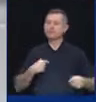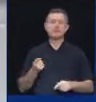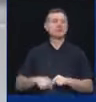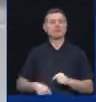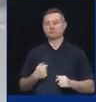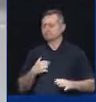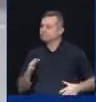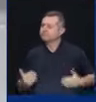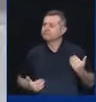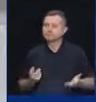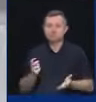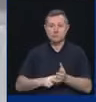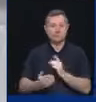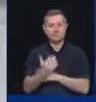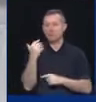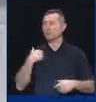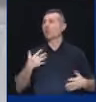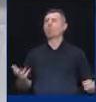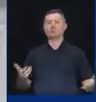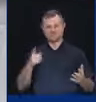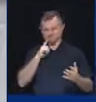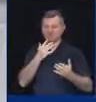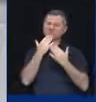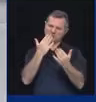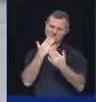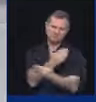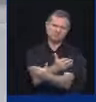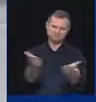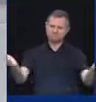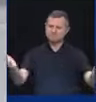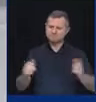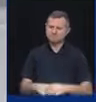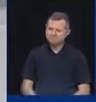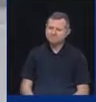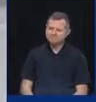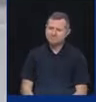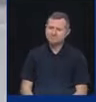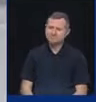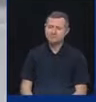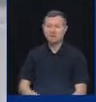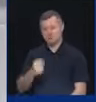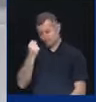you. And then there's Bob.